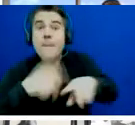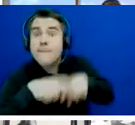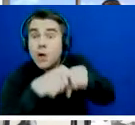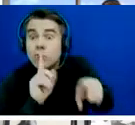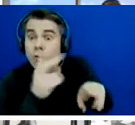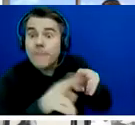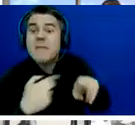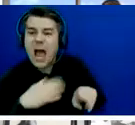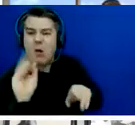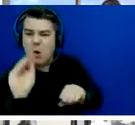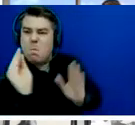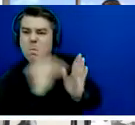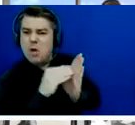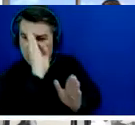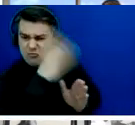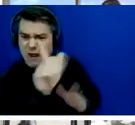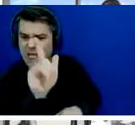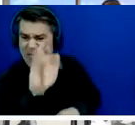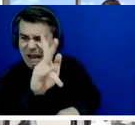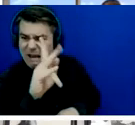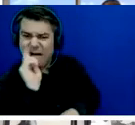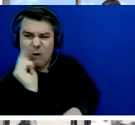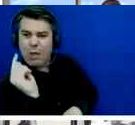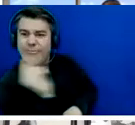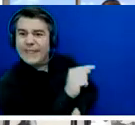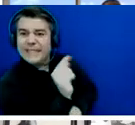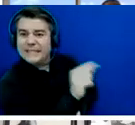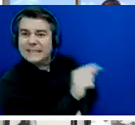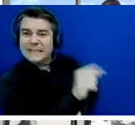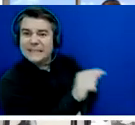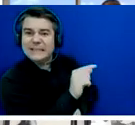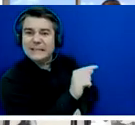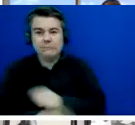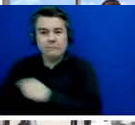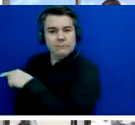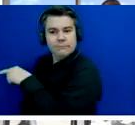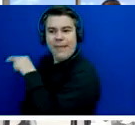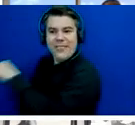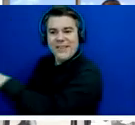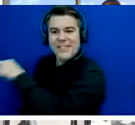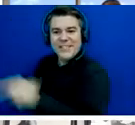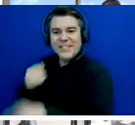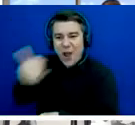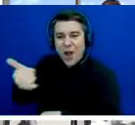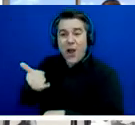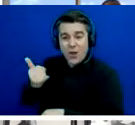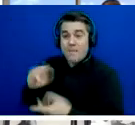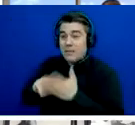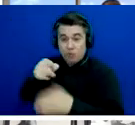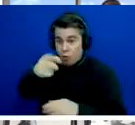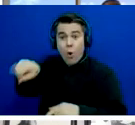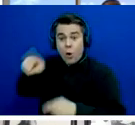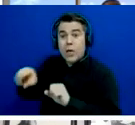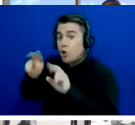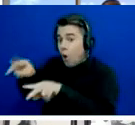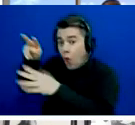post the direct link to this this call that we had so that you guys can go in the comments and find those